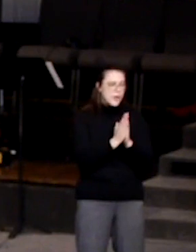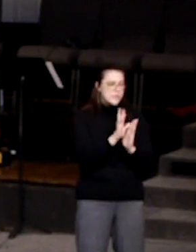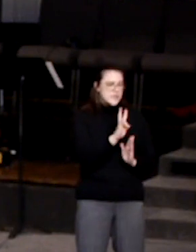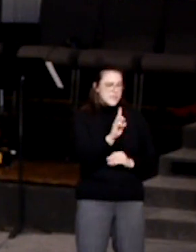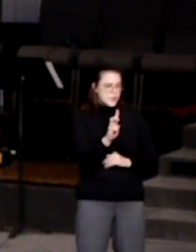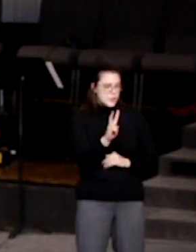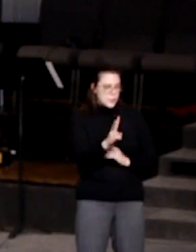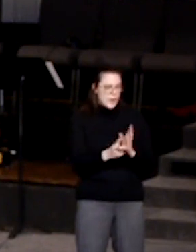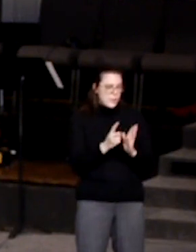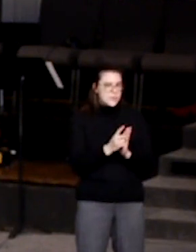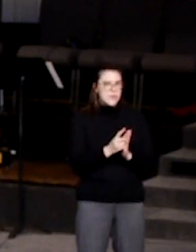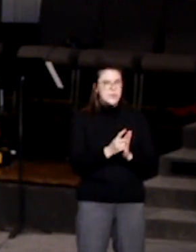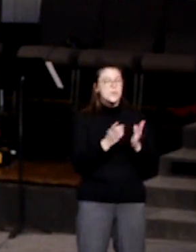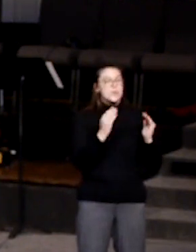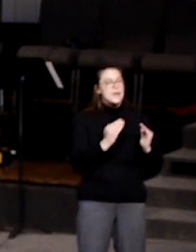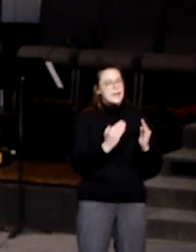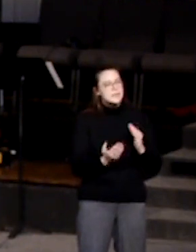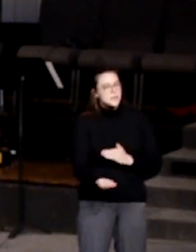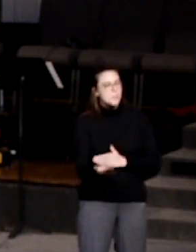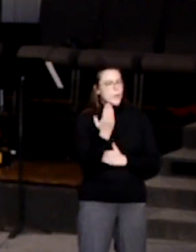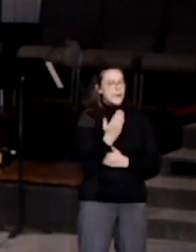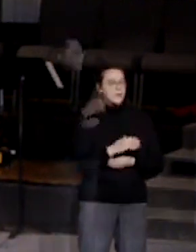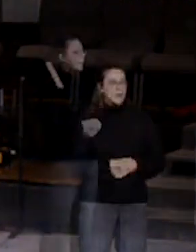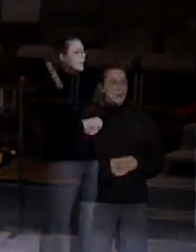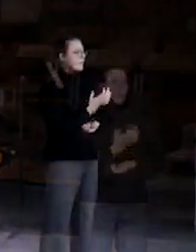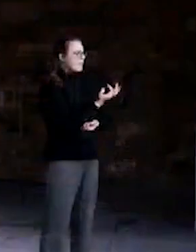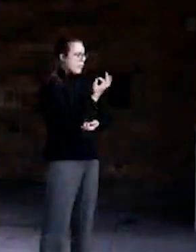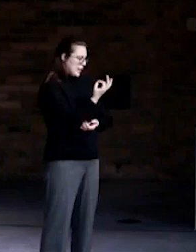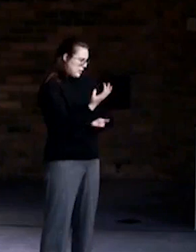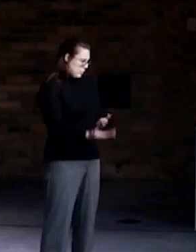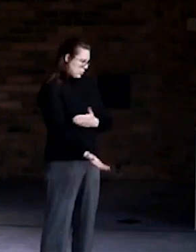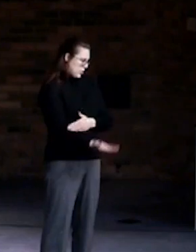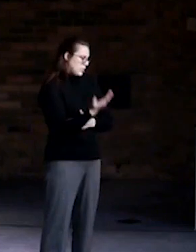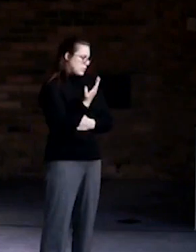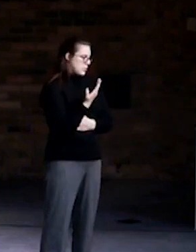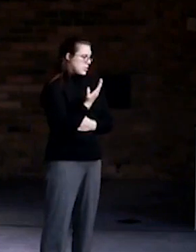I'm going to jump to the next morning. So the next morning, Friday morning,